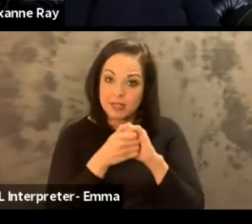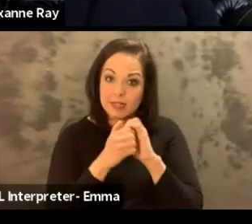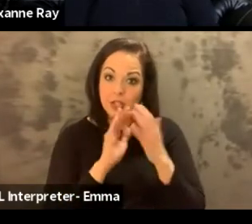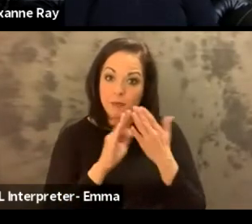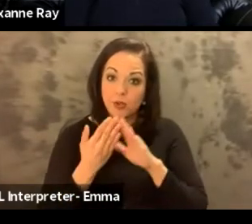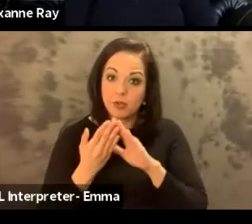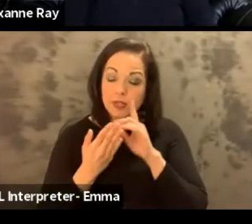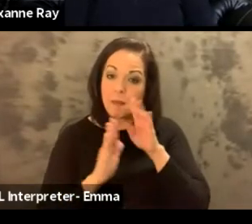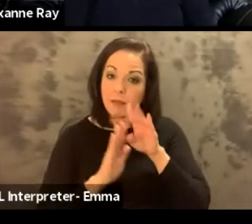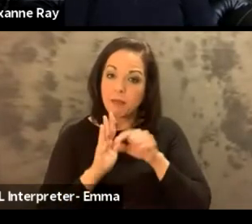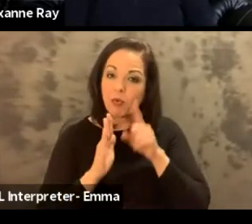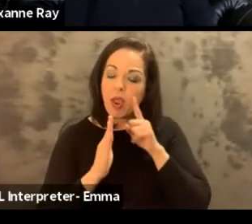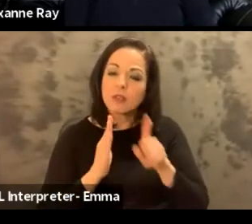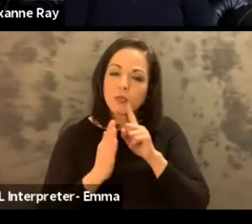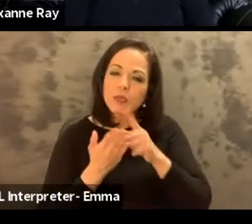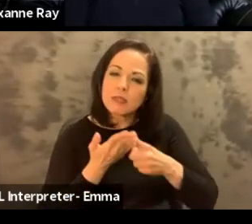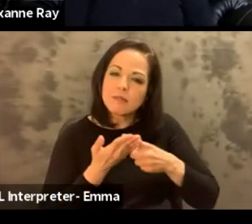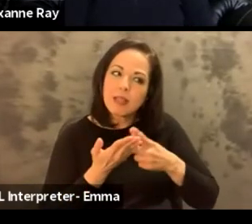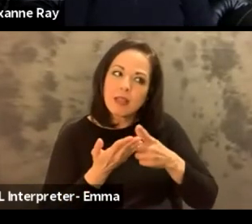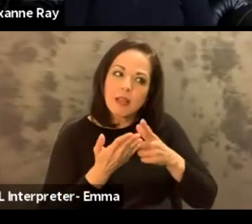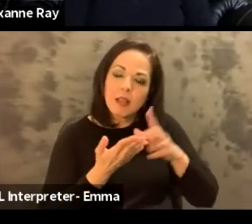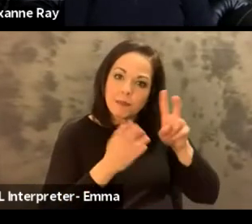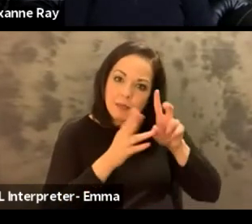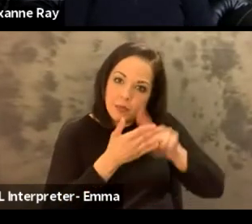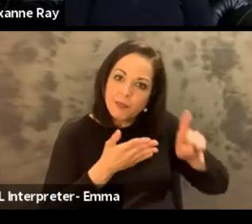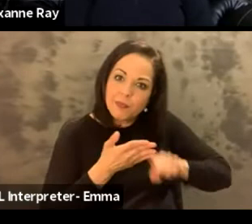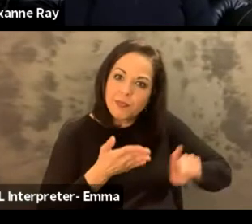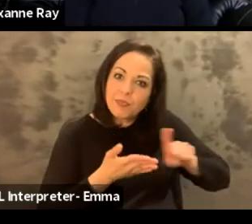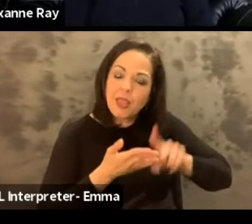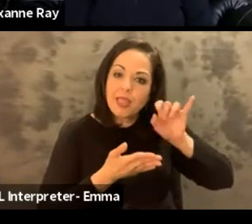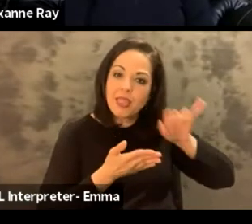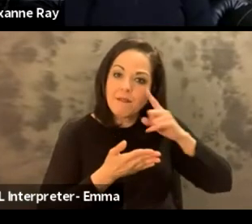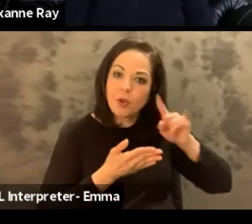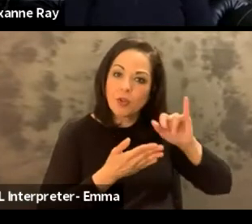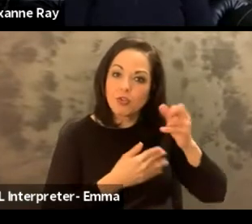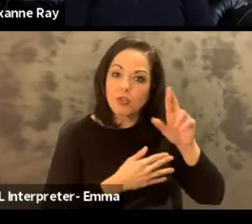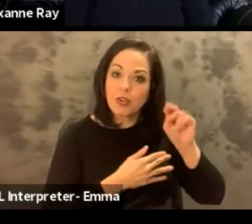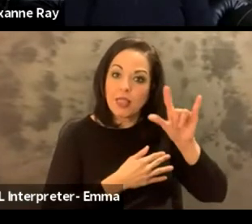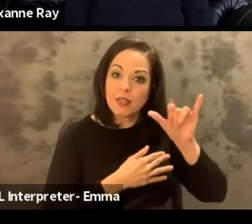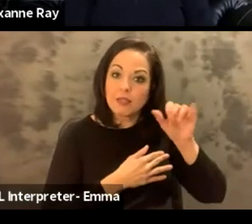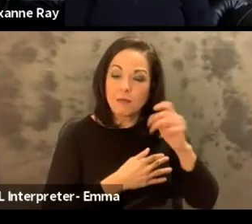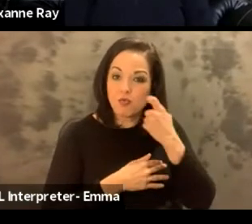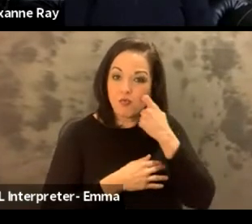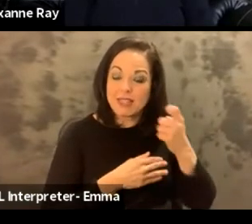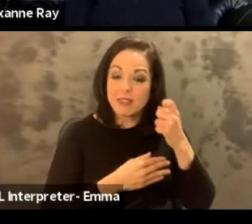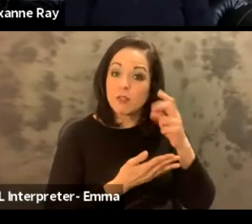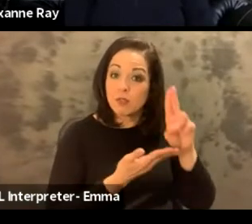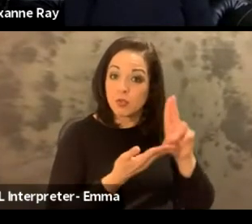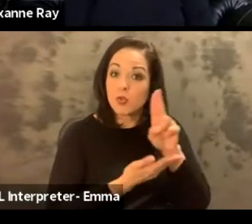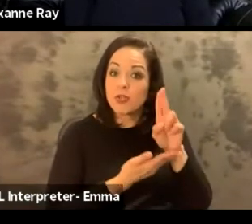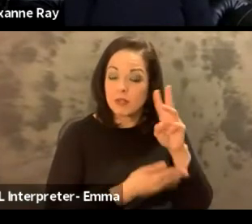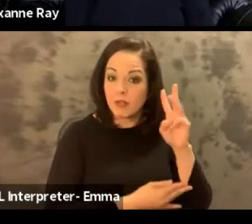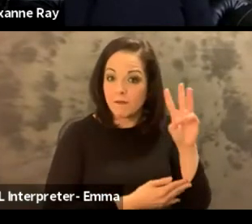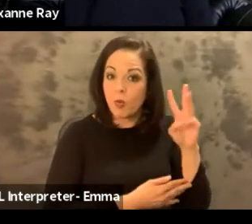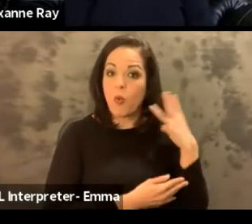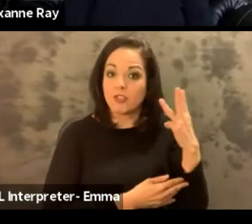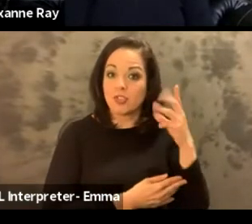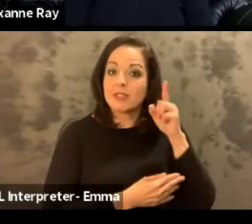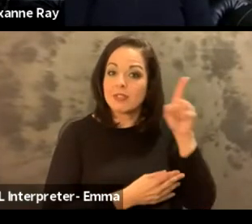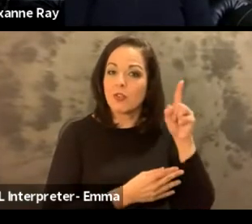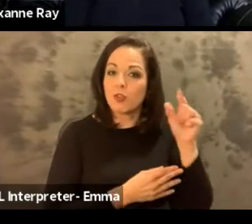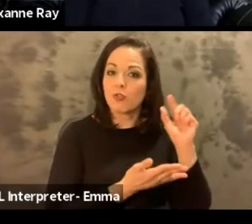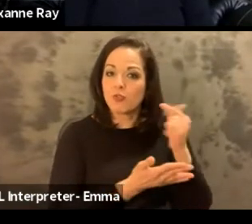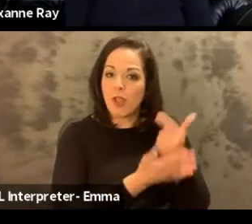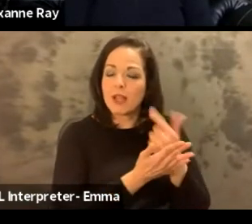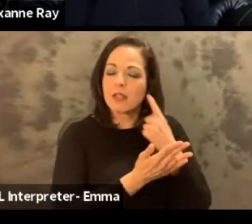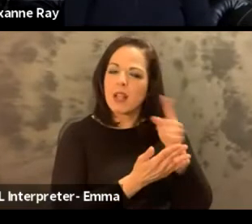the arts and journalism. I'm a recent University of Washington grad, and I've done a lot of freelancing for different